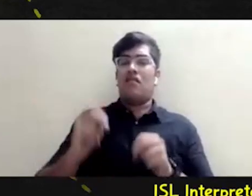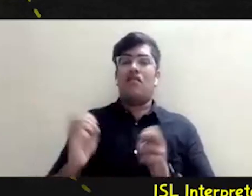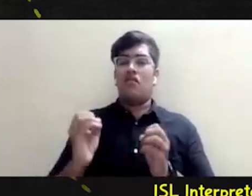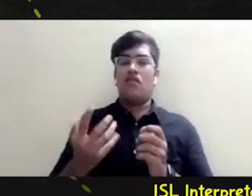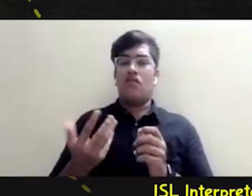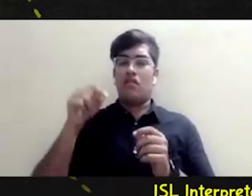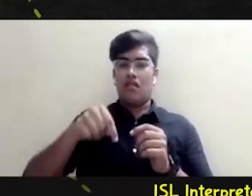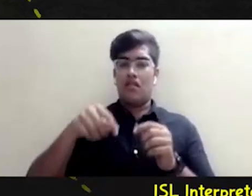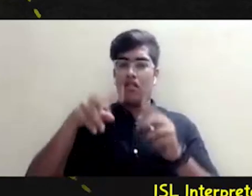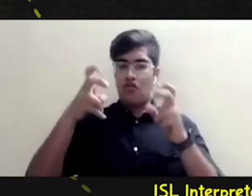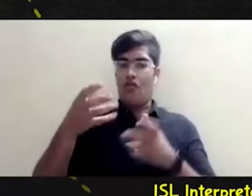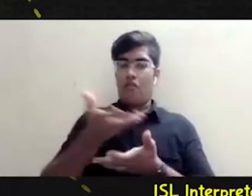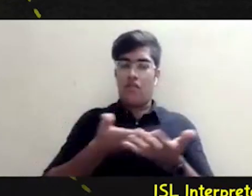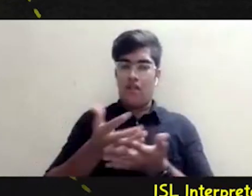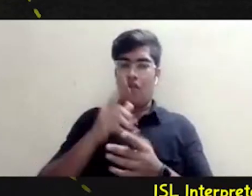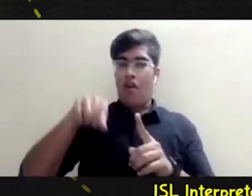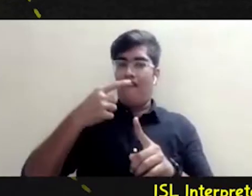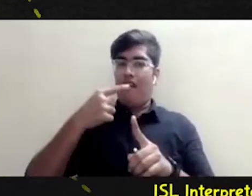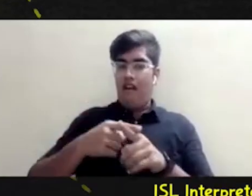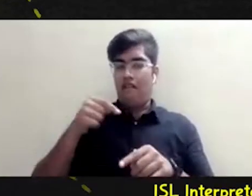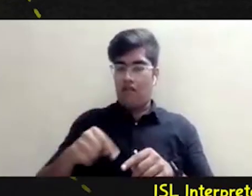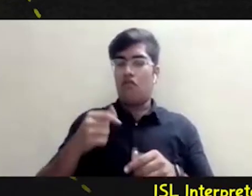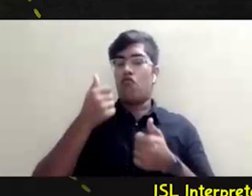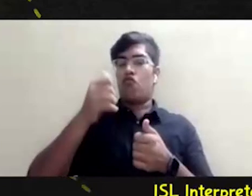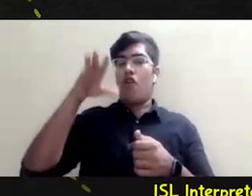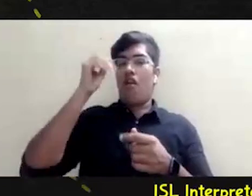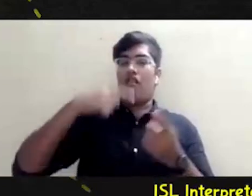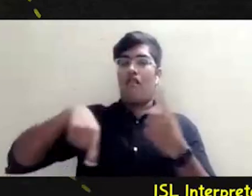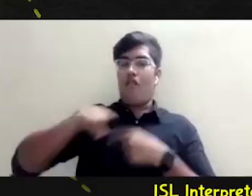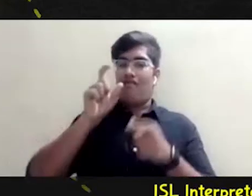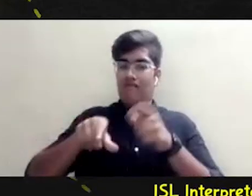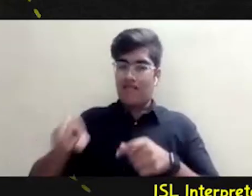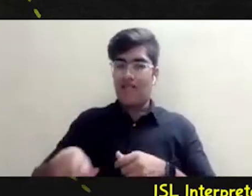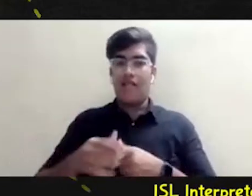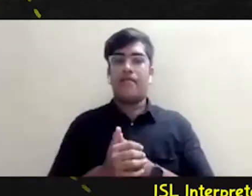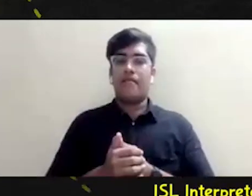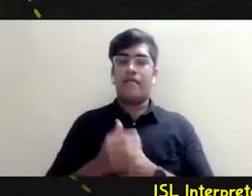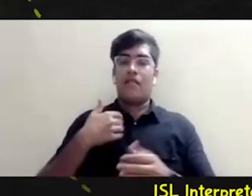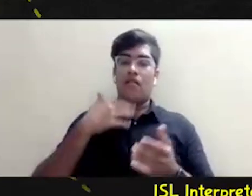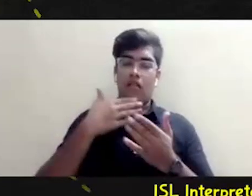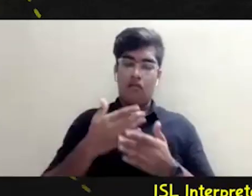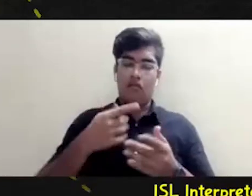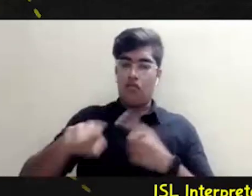this 1.5 hours, and good learning for me as well. And I'm very thankful